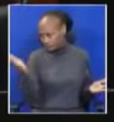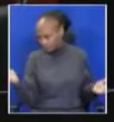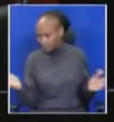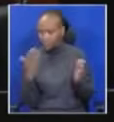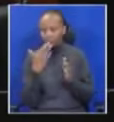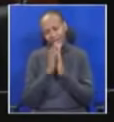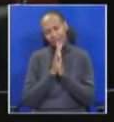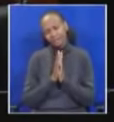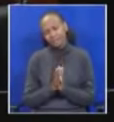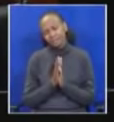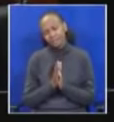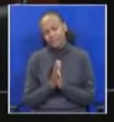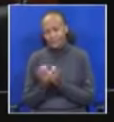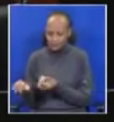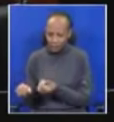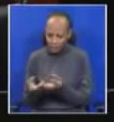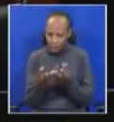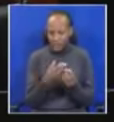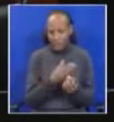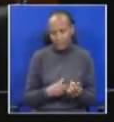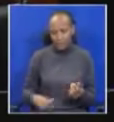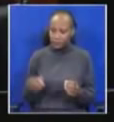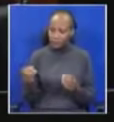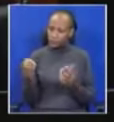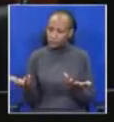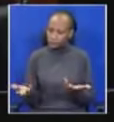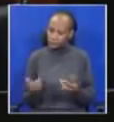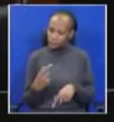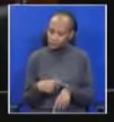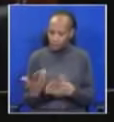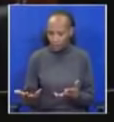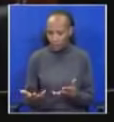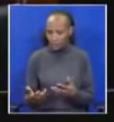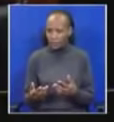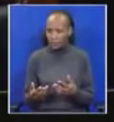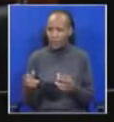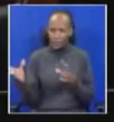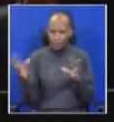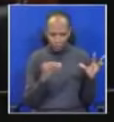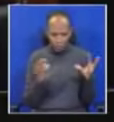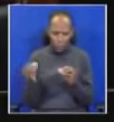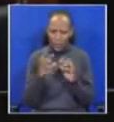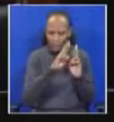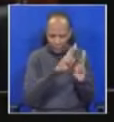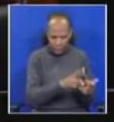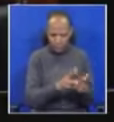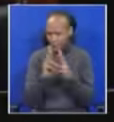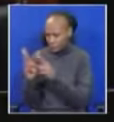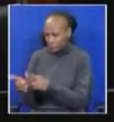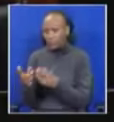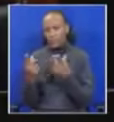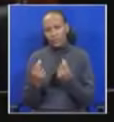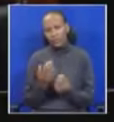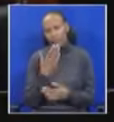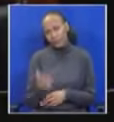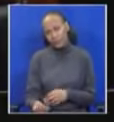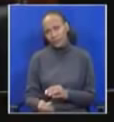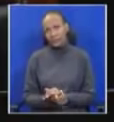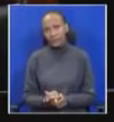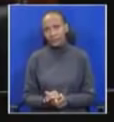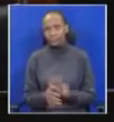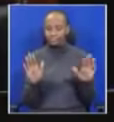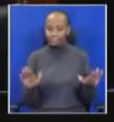we allow to engage each other in a respectful manner. And please, let's do so.